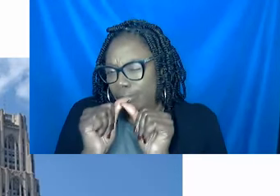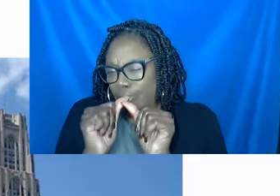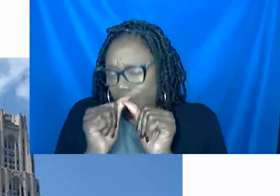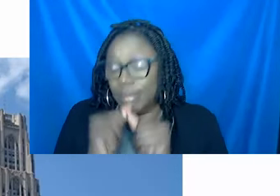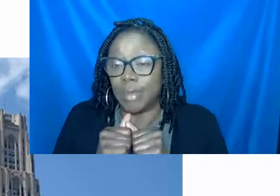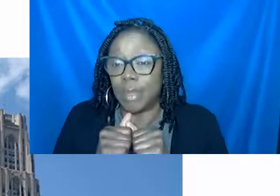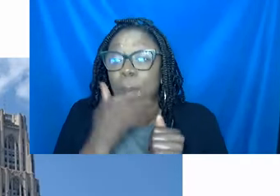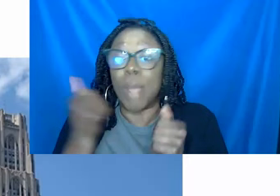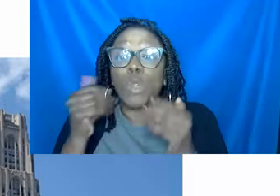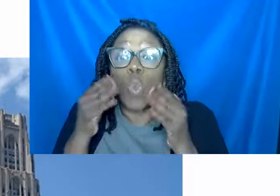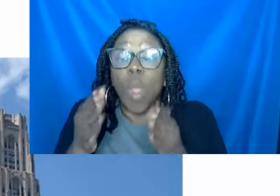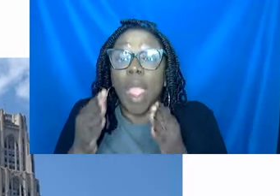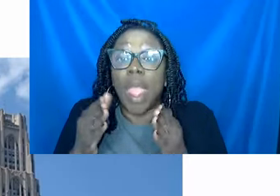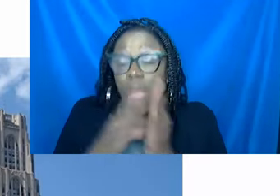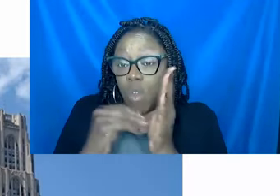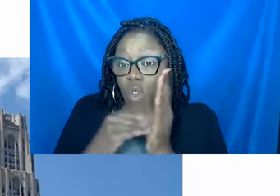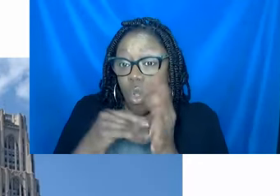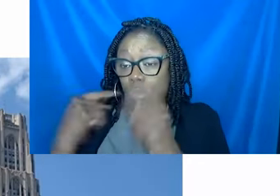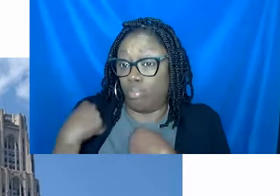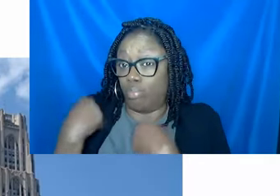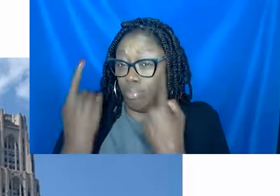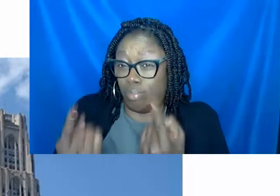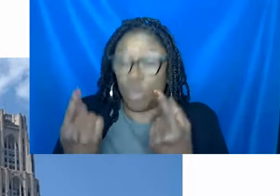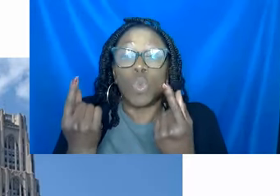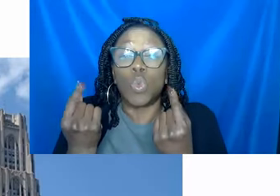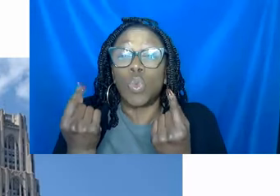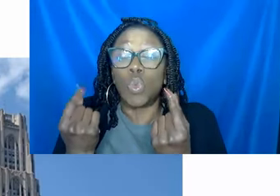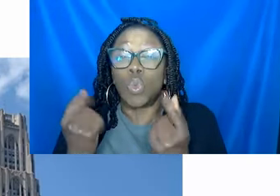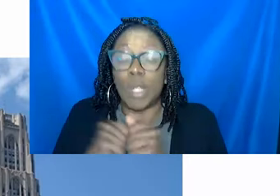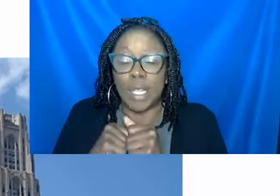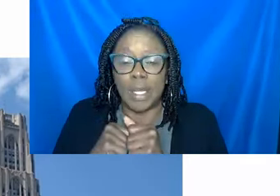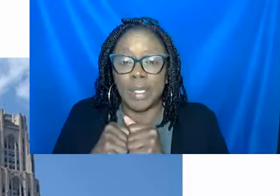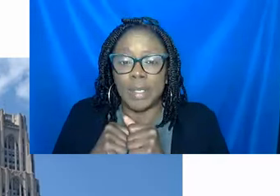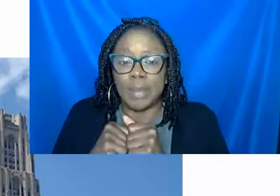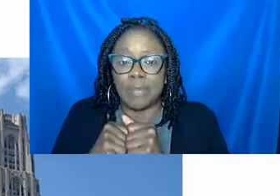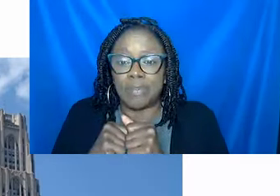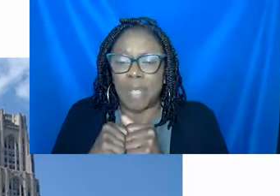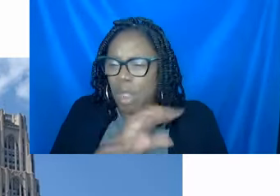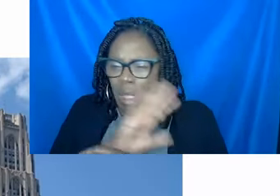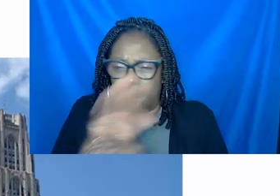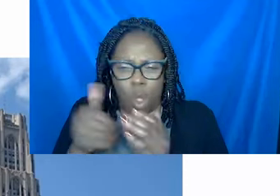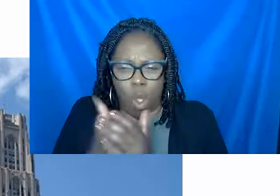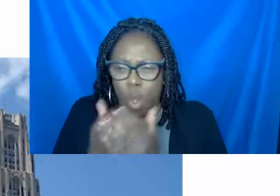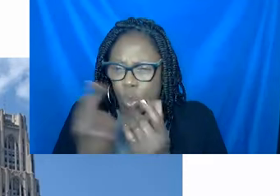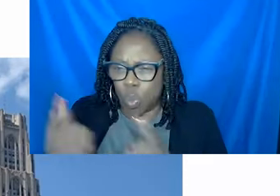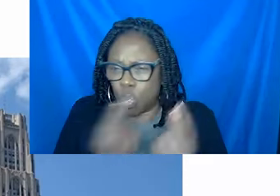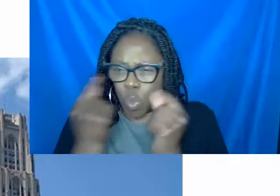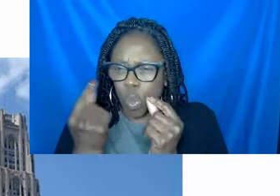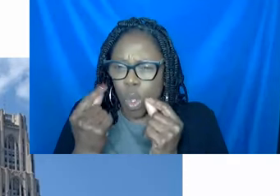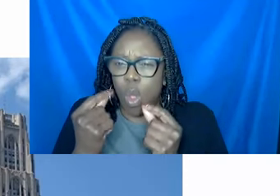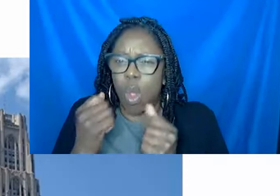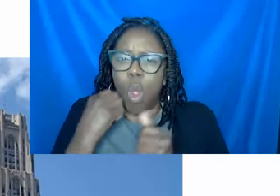that I have learned throughout my career as a social worker in all these various home